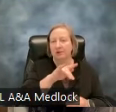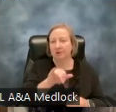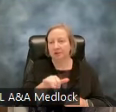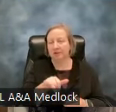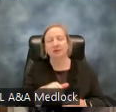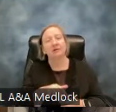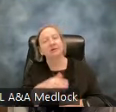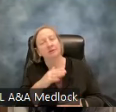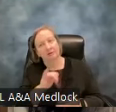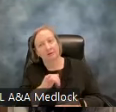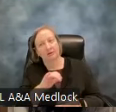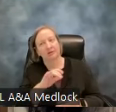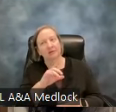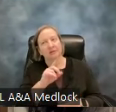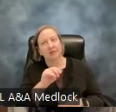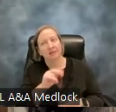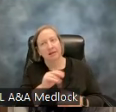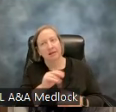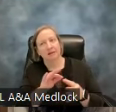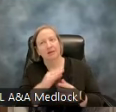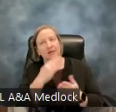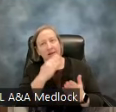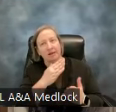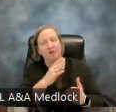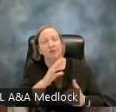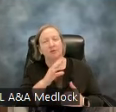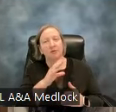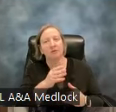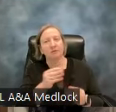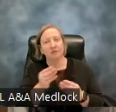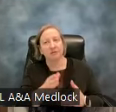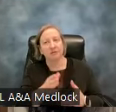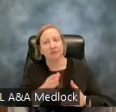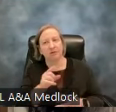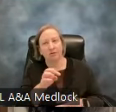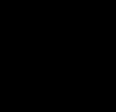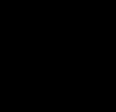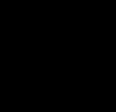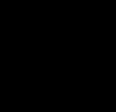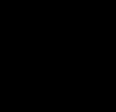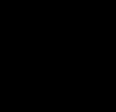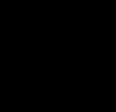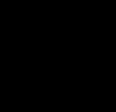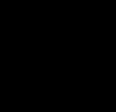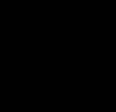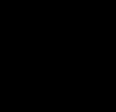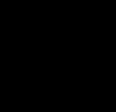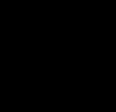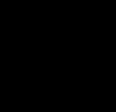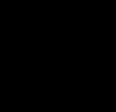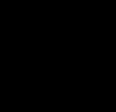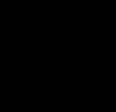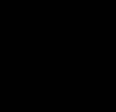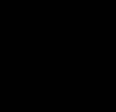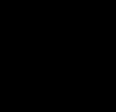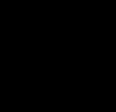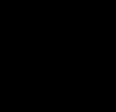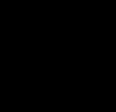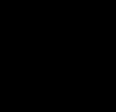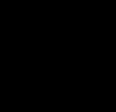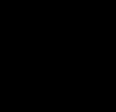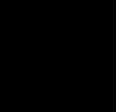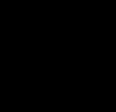Thank you, Facilitator Lara. My co-chair, Charlie Michelle Wesley, is not here tonight. She may show up later, but we're not sure about